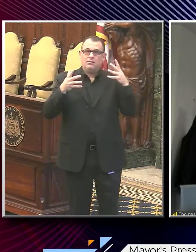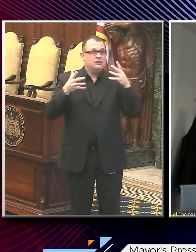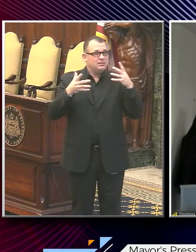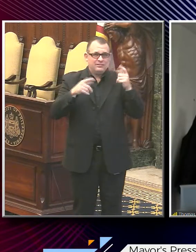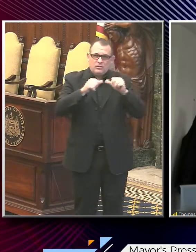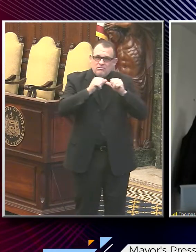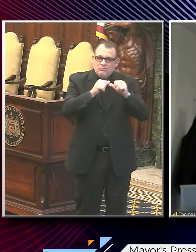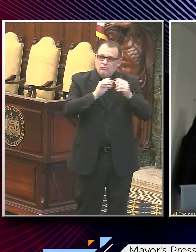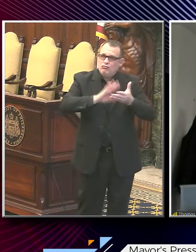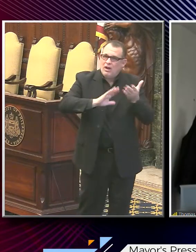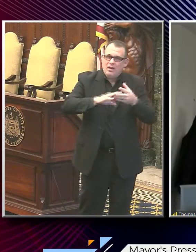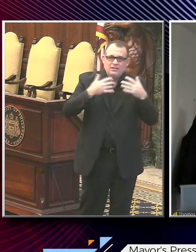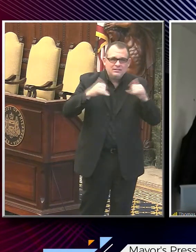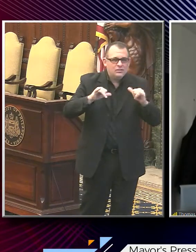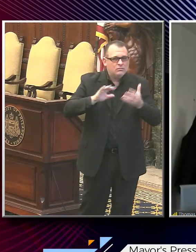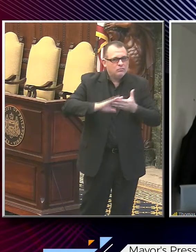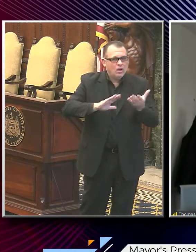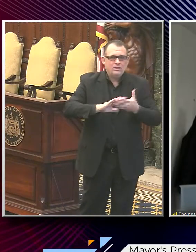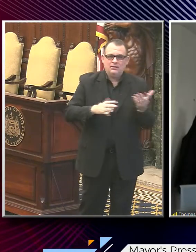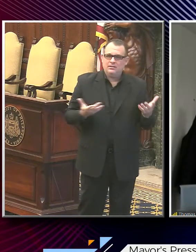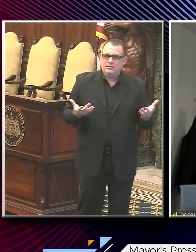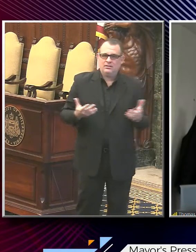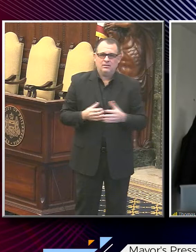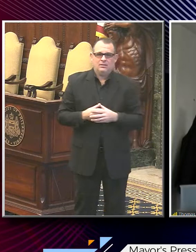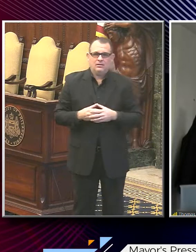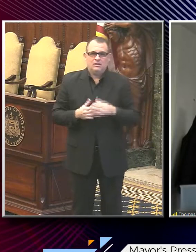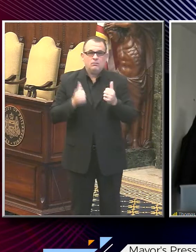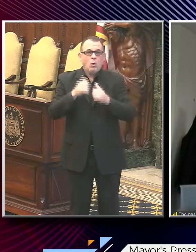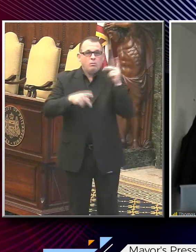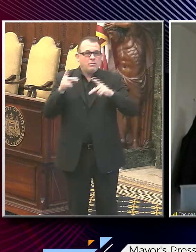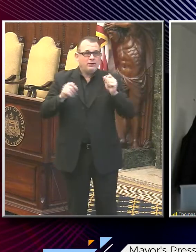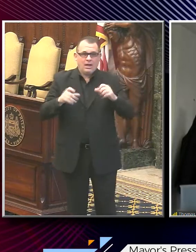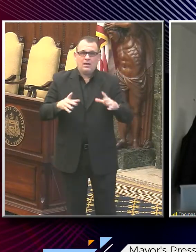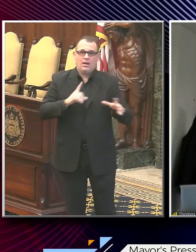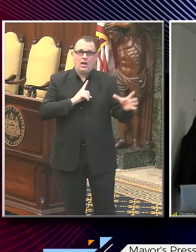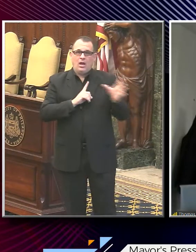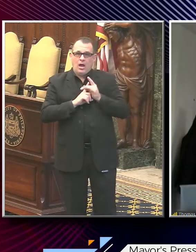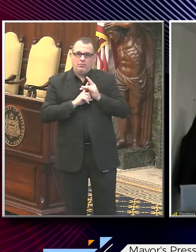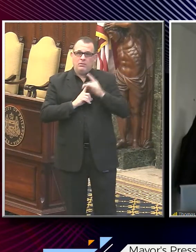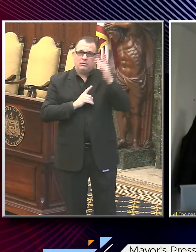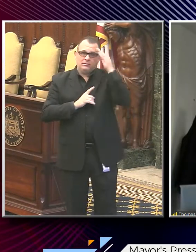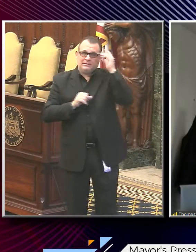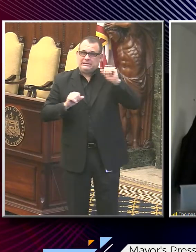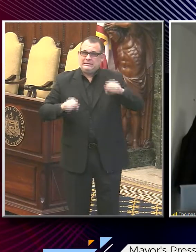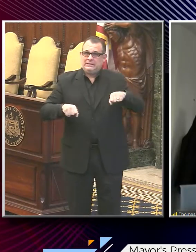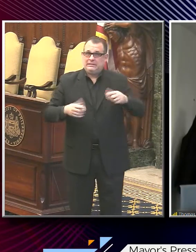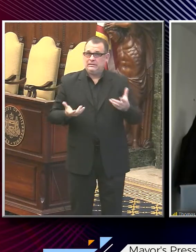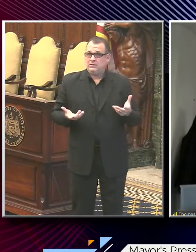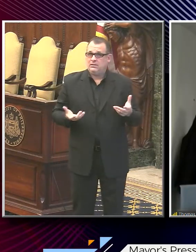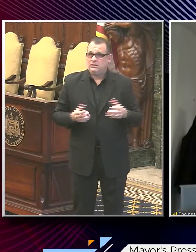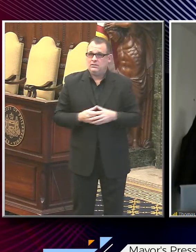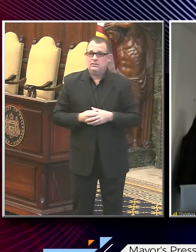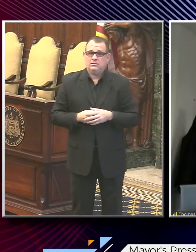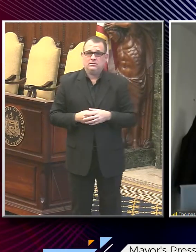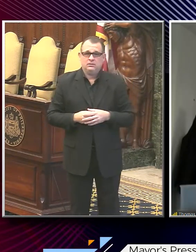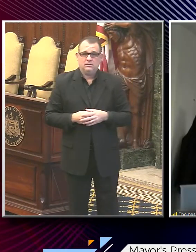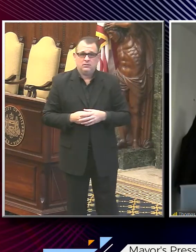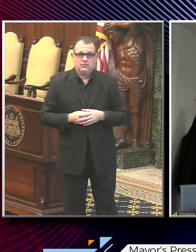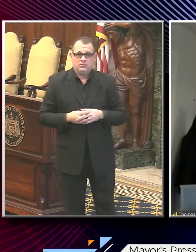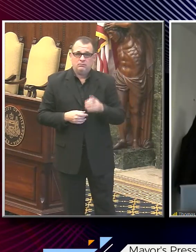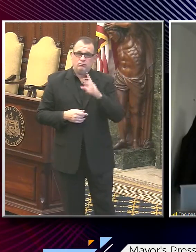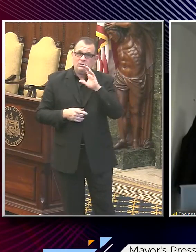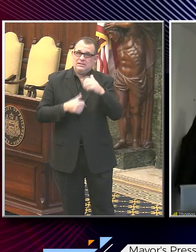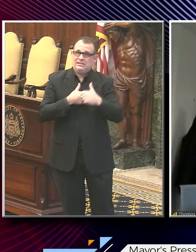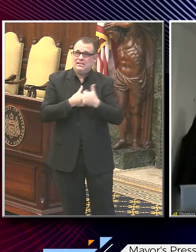still susceptible to this virus, still susceptible to this infection. There are still many more people who could get infected, who could